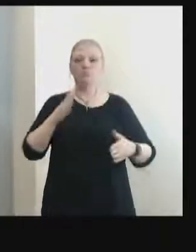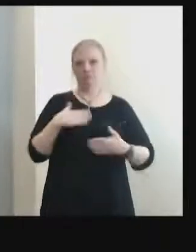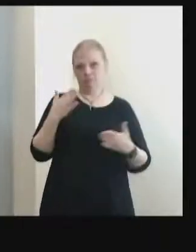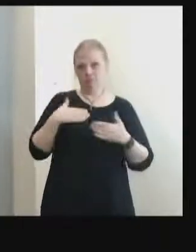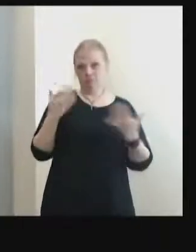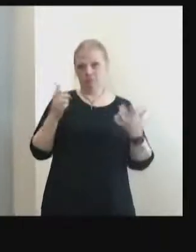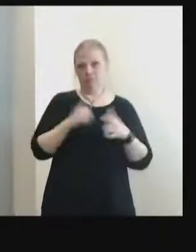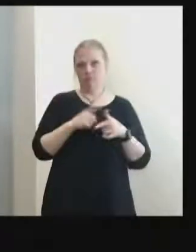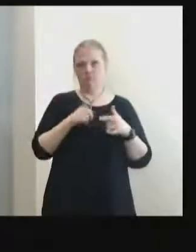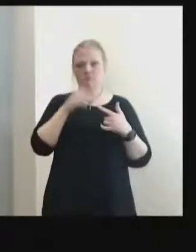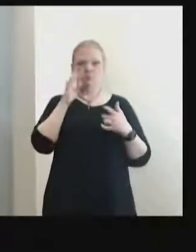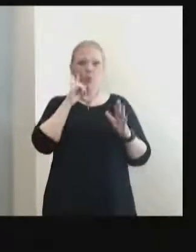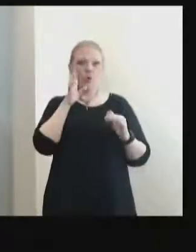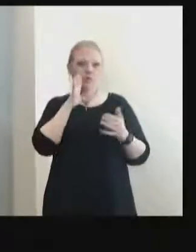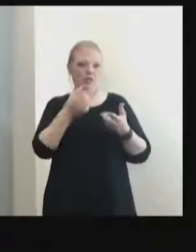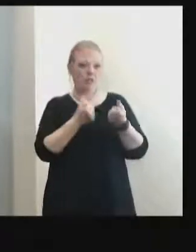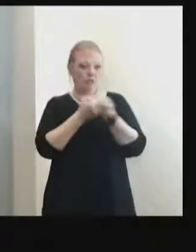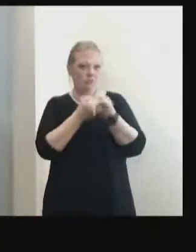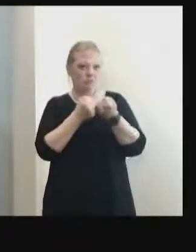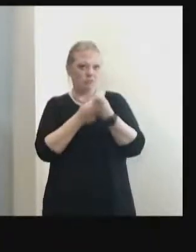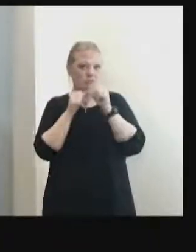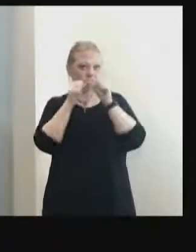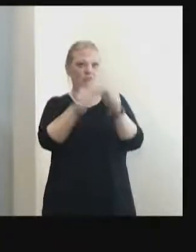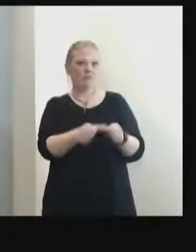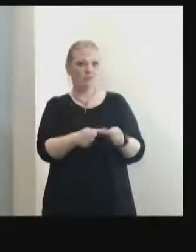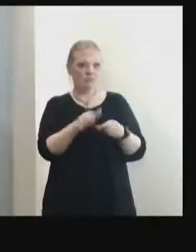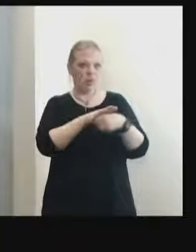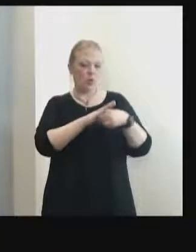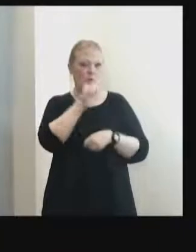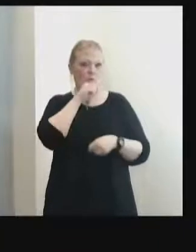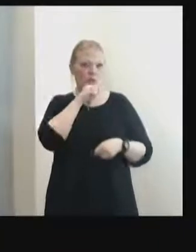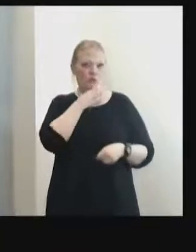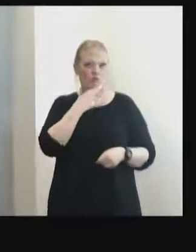they'll continue to support our great local breweries.